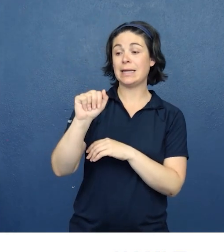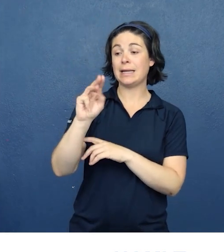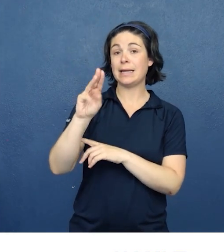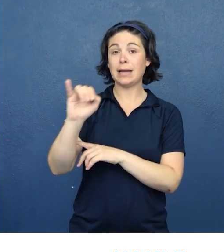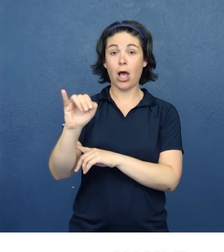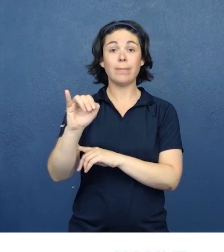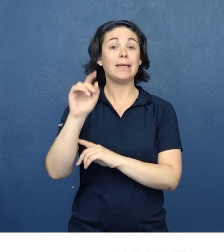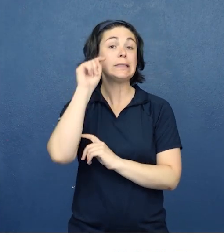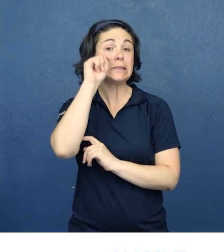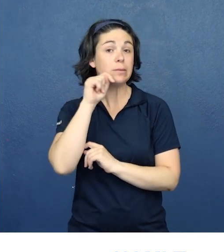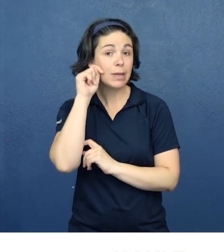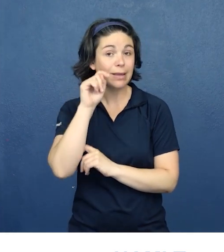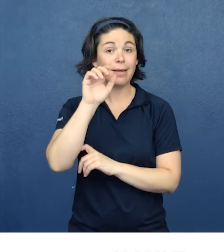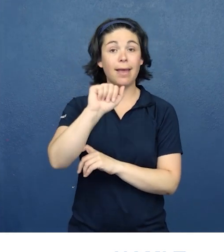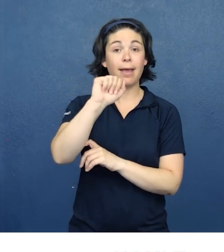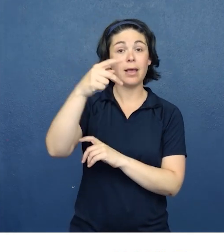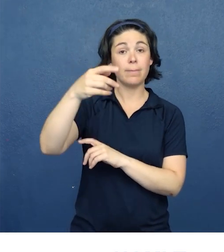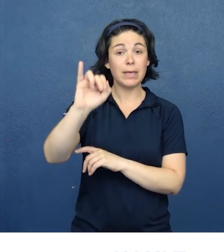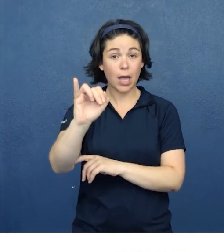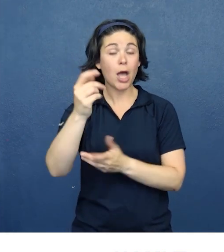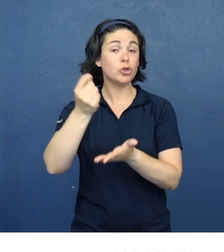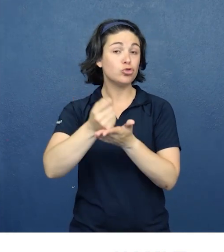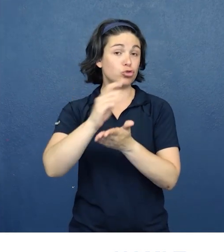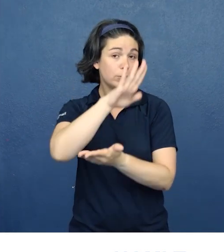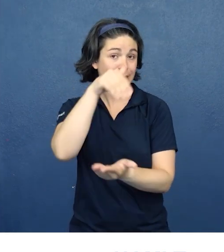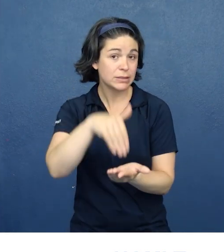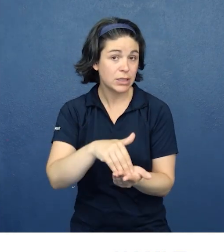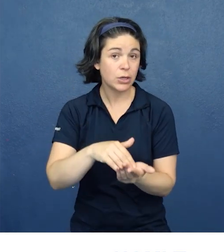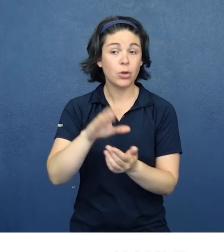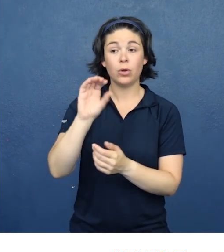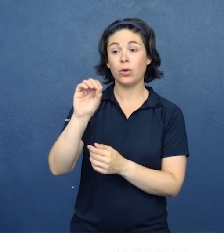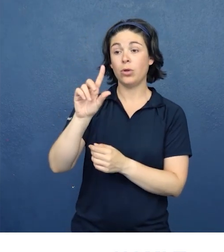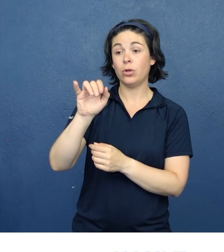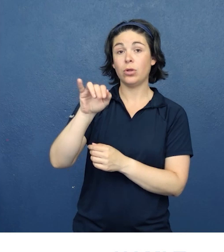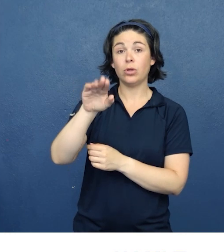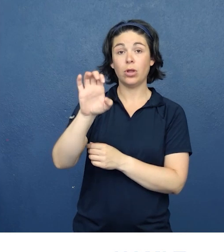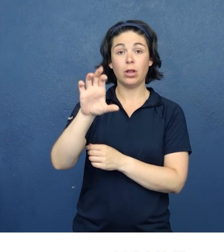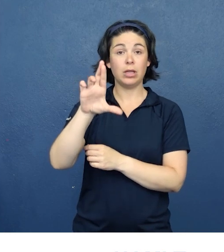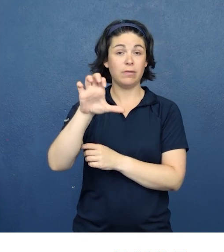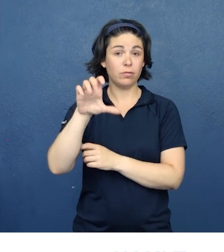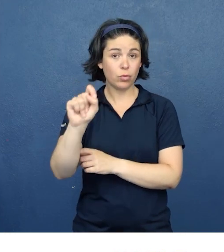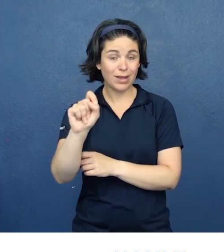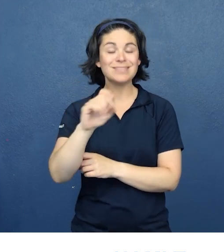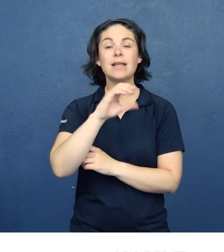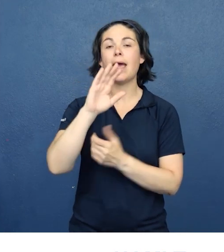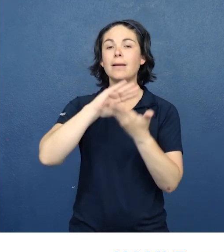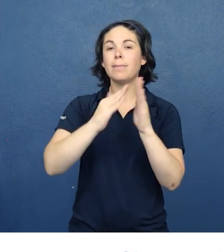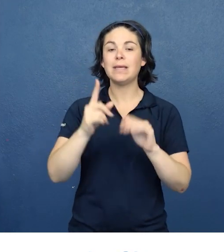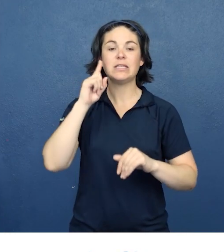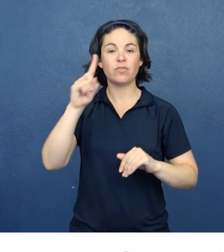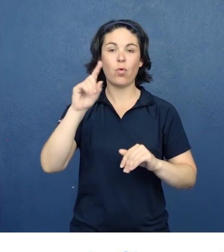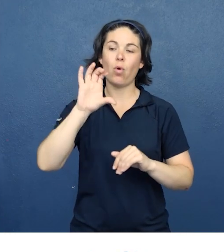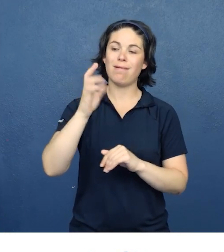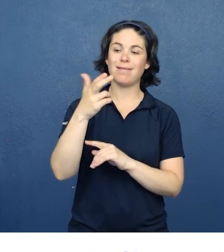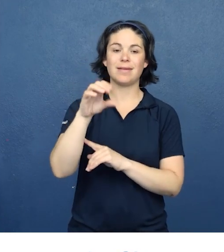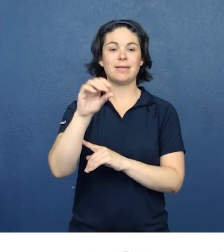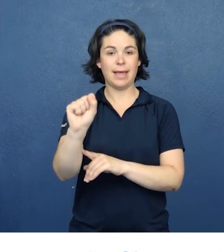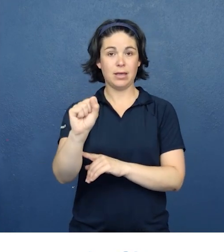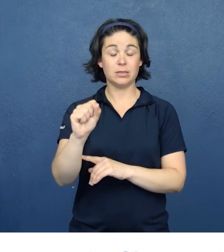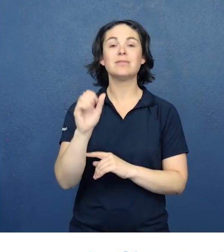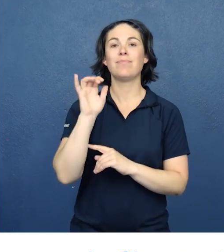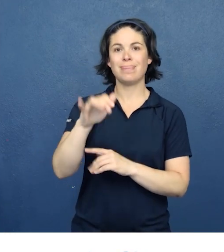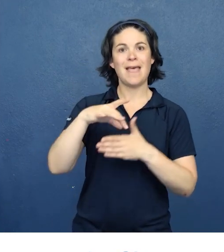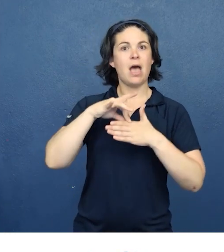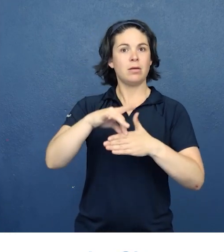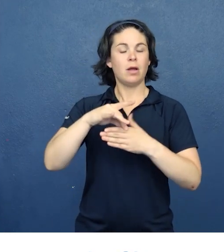Temecula, Asian Pacific Counseling and Treatment Center, Olive Crest, and Peace for Chaos. La Clave